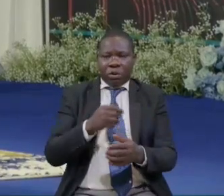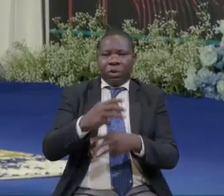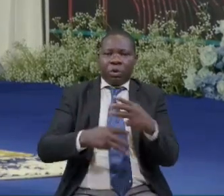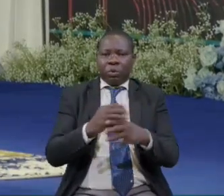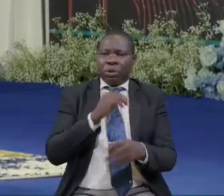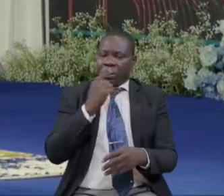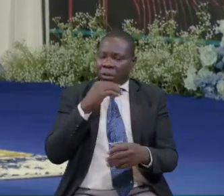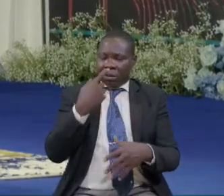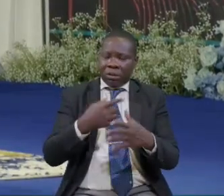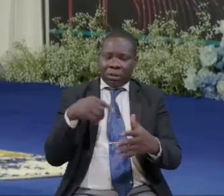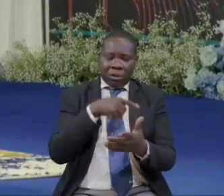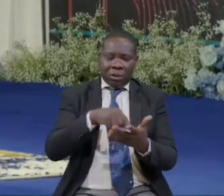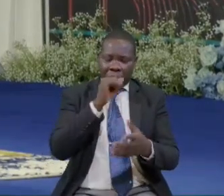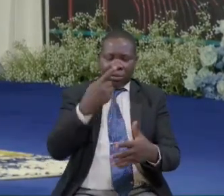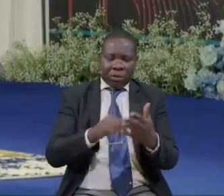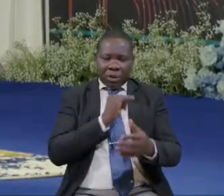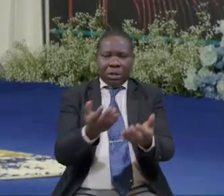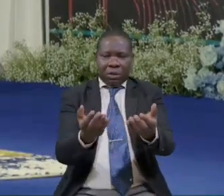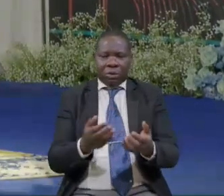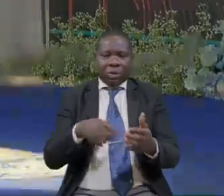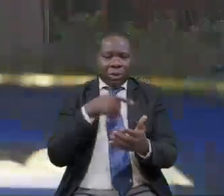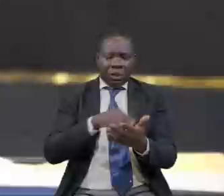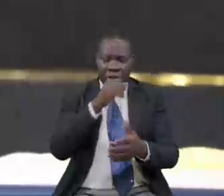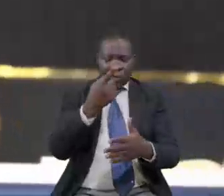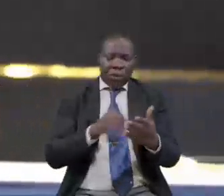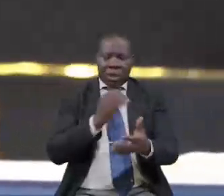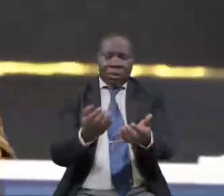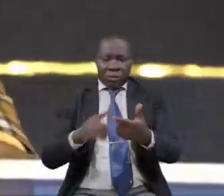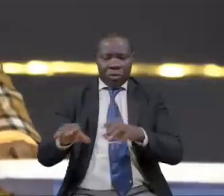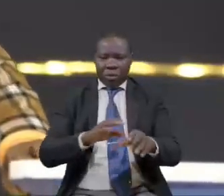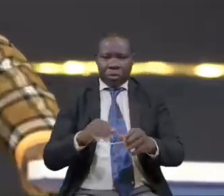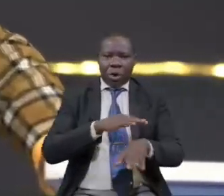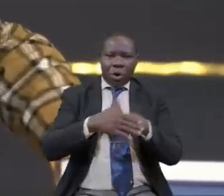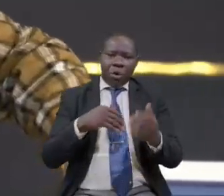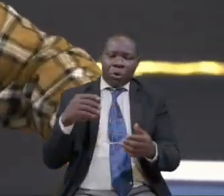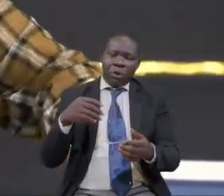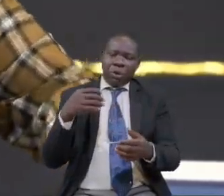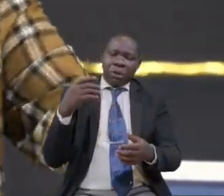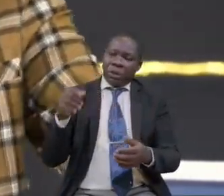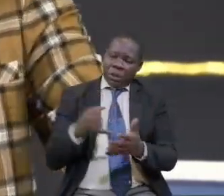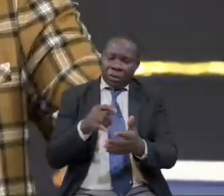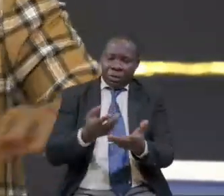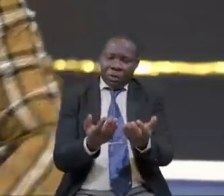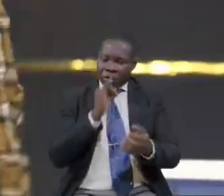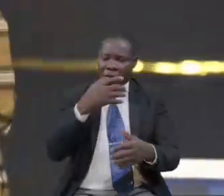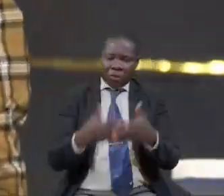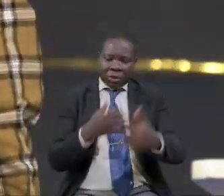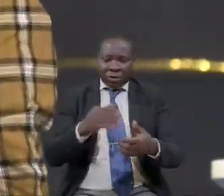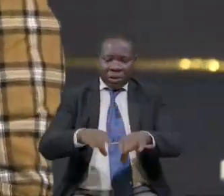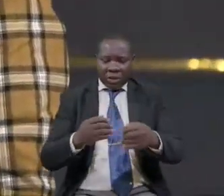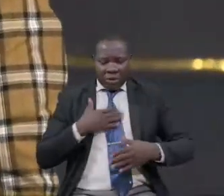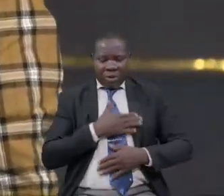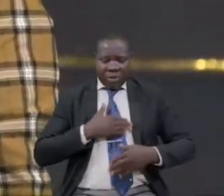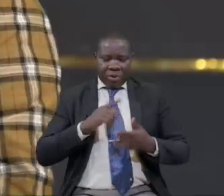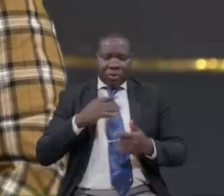is what I want to do. All they want is whatever gives pleasure to my flesh. And when you're born again,